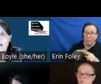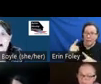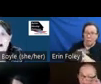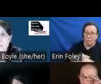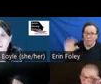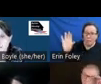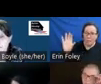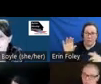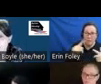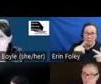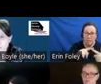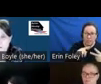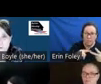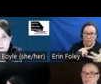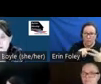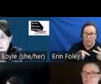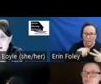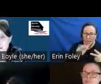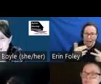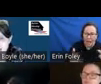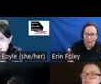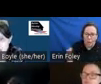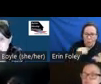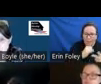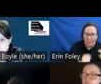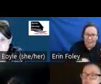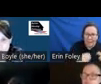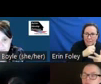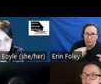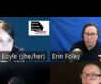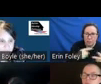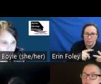had to come up with, over $4,000 in cash.